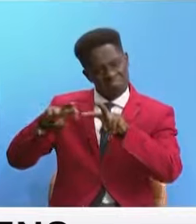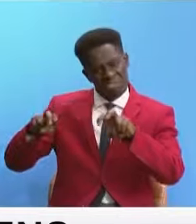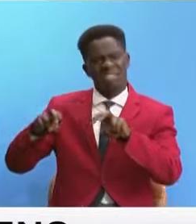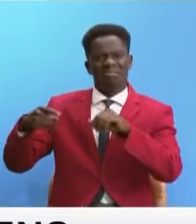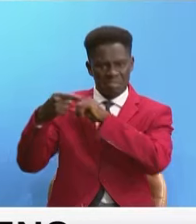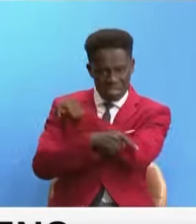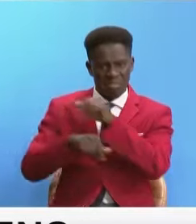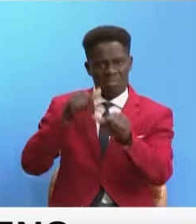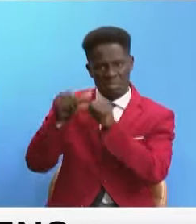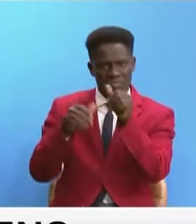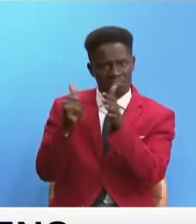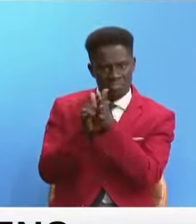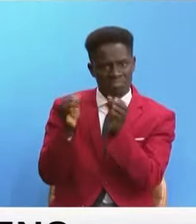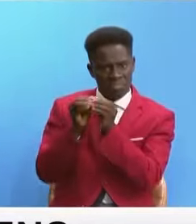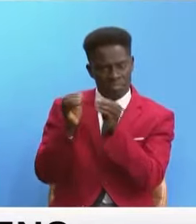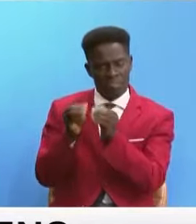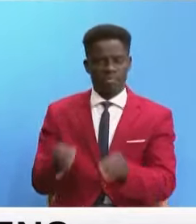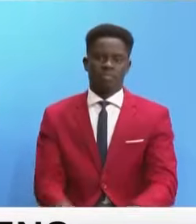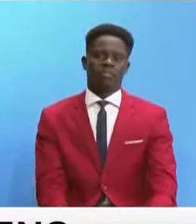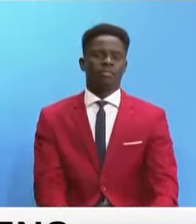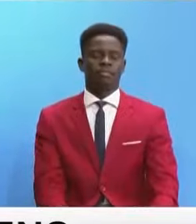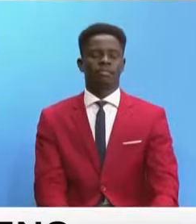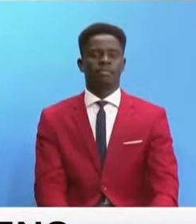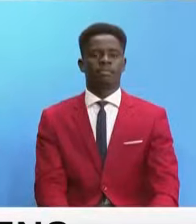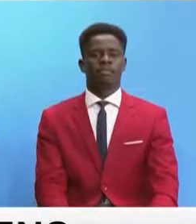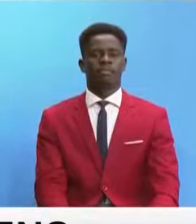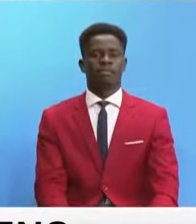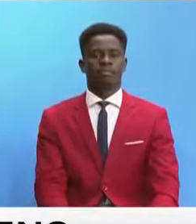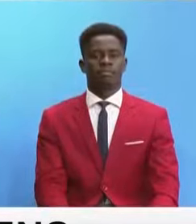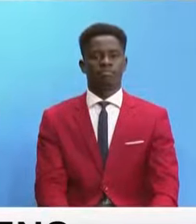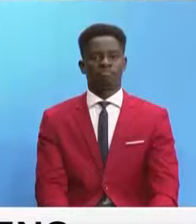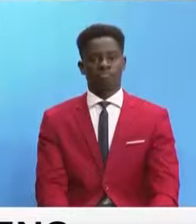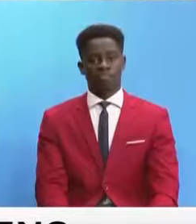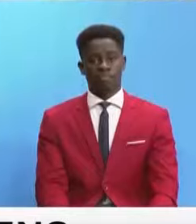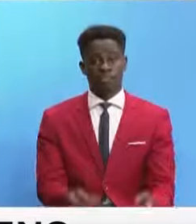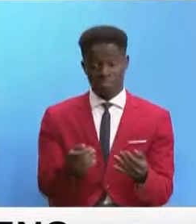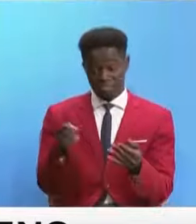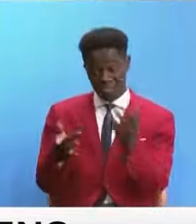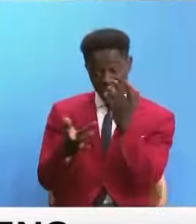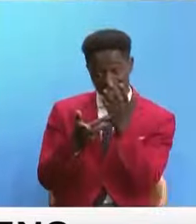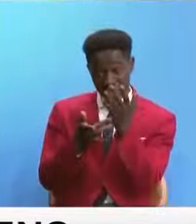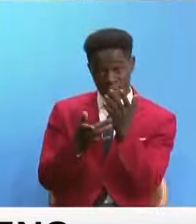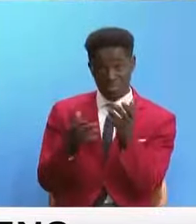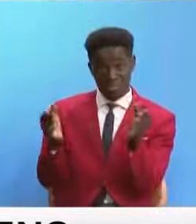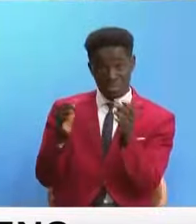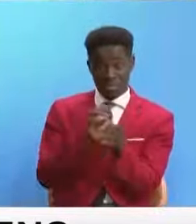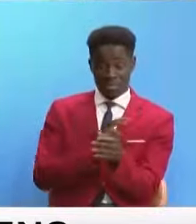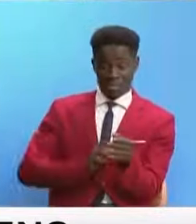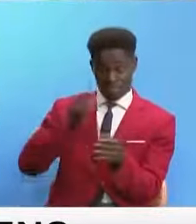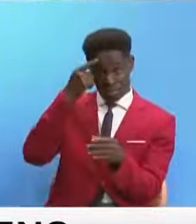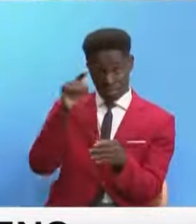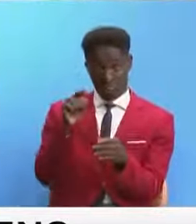is concerned. And Noel Kasonde, a Tekenko committee member for Kawe Warriors Football